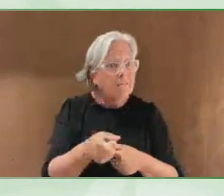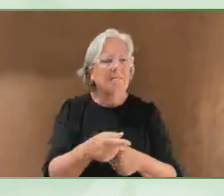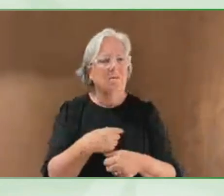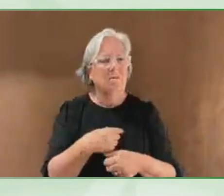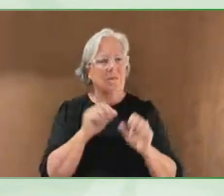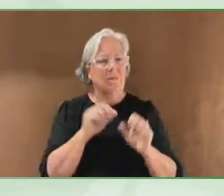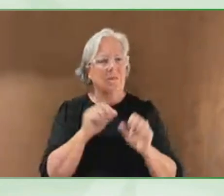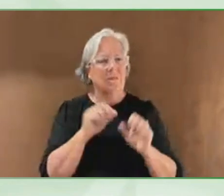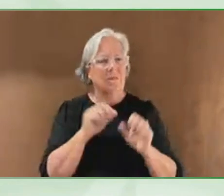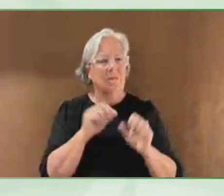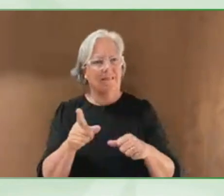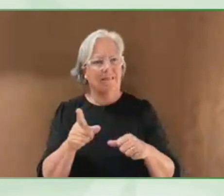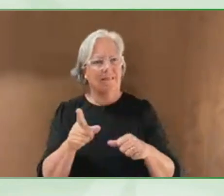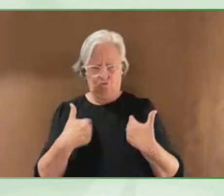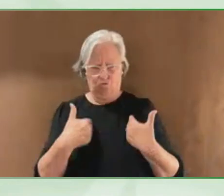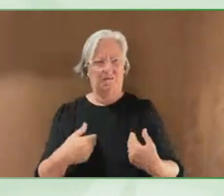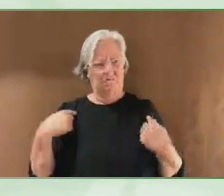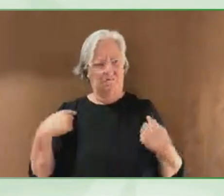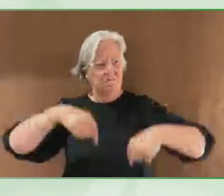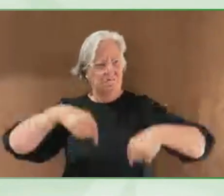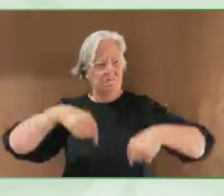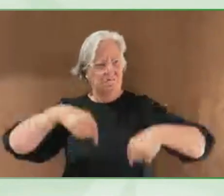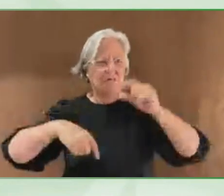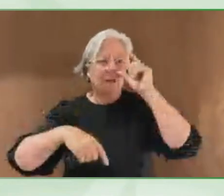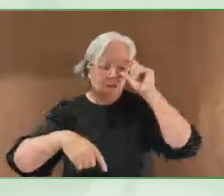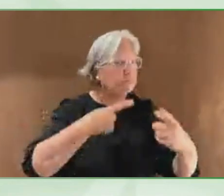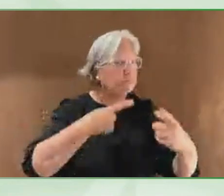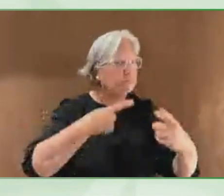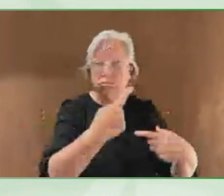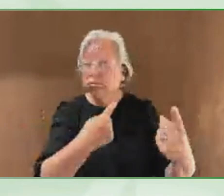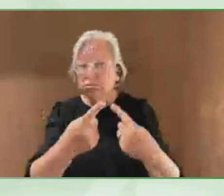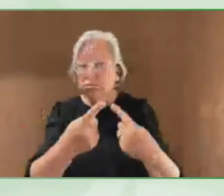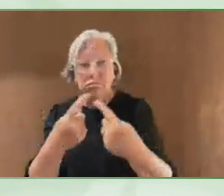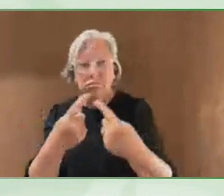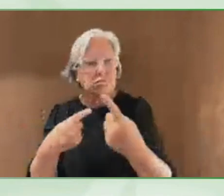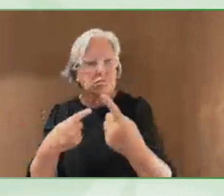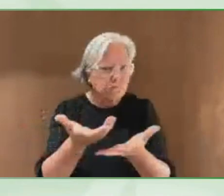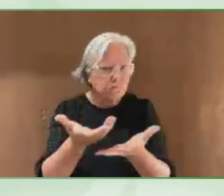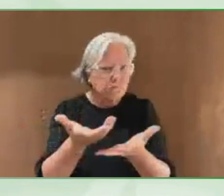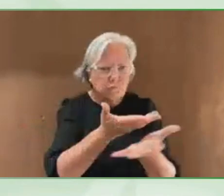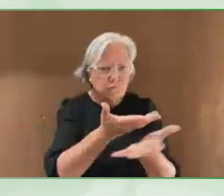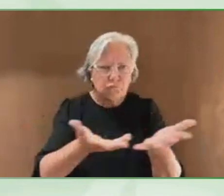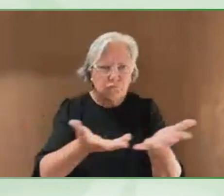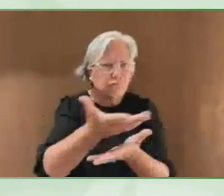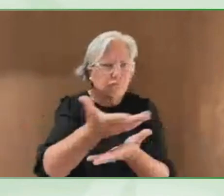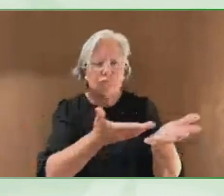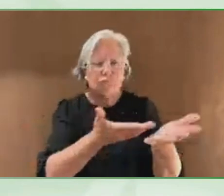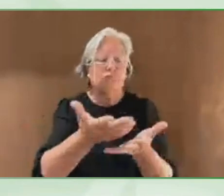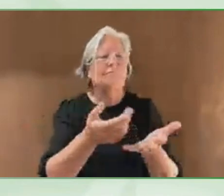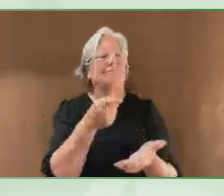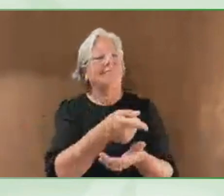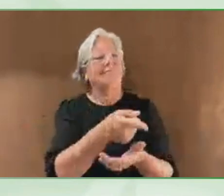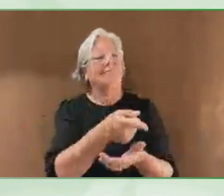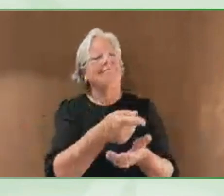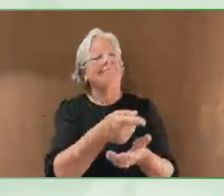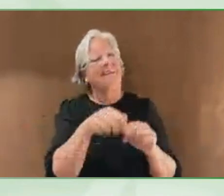way that we address each other, and that really has helped in terms of other execs coming and